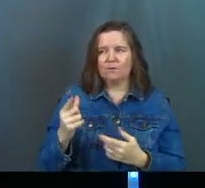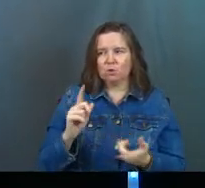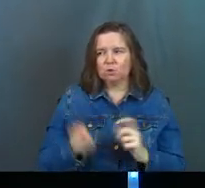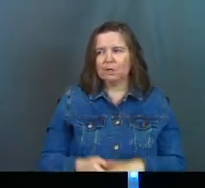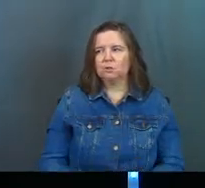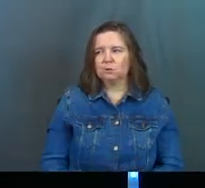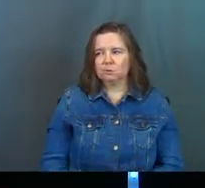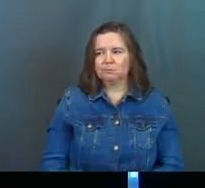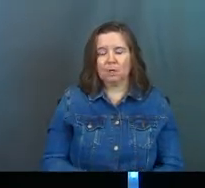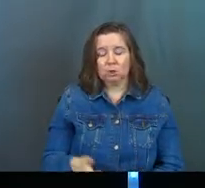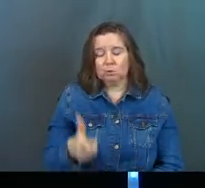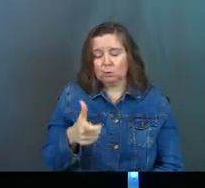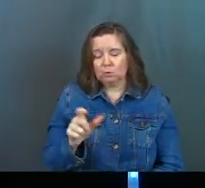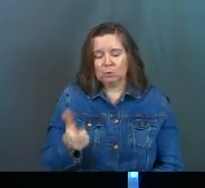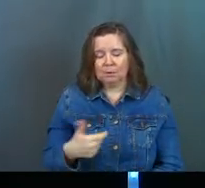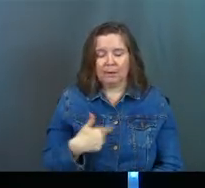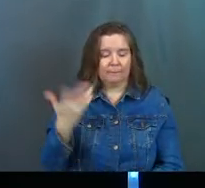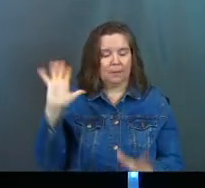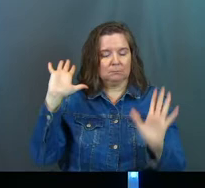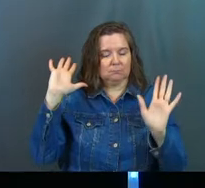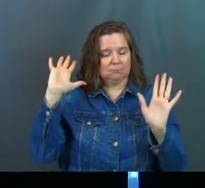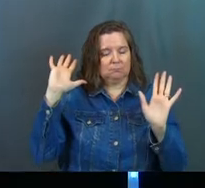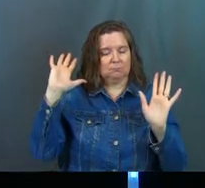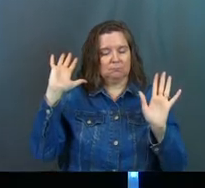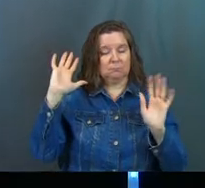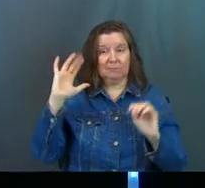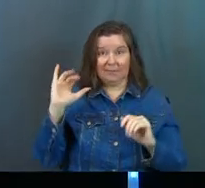for you to change, and you just haven't. I'm done.